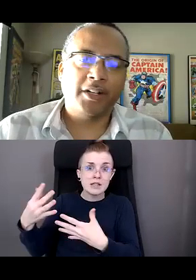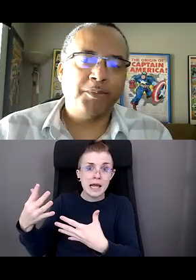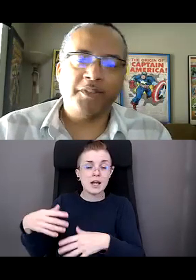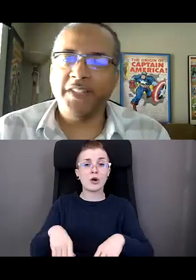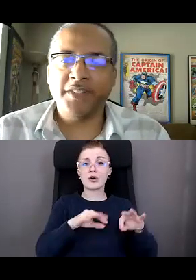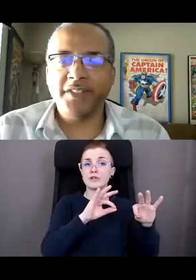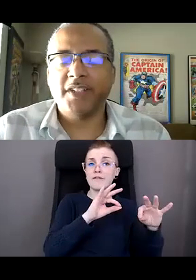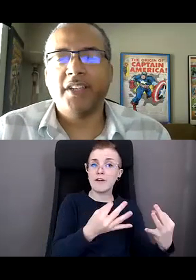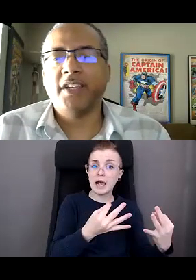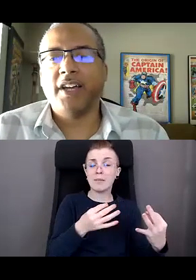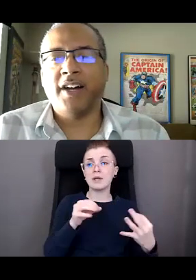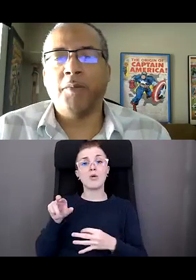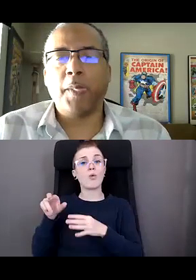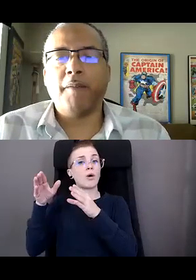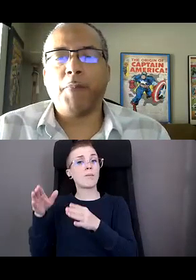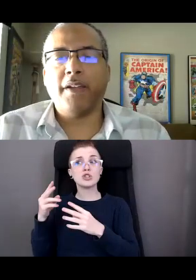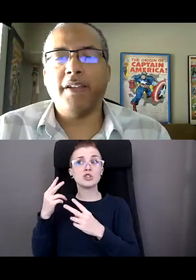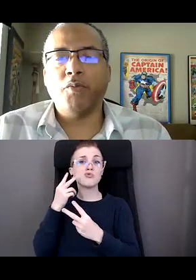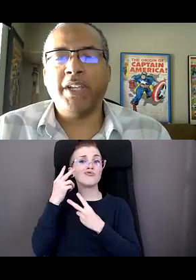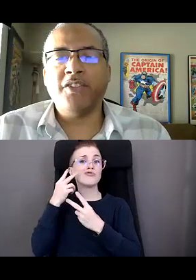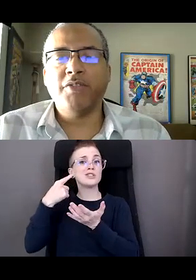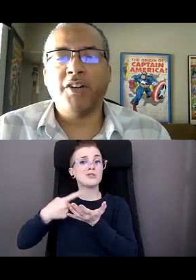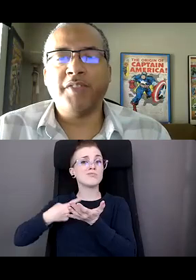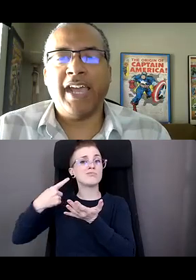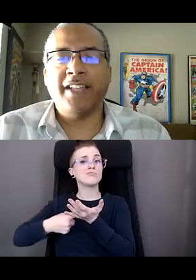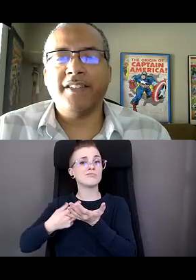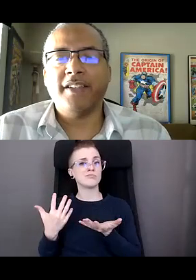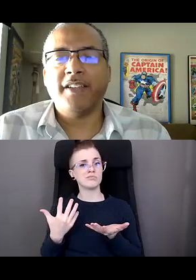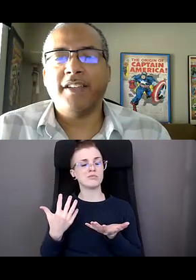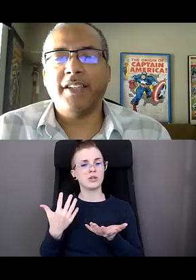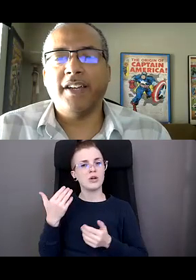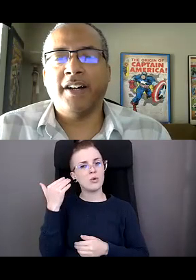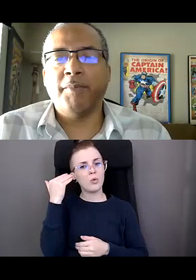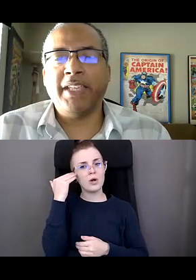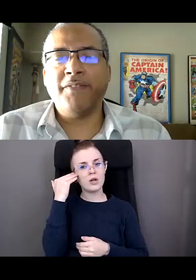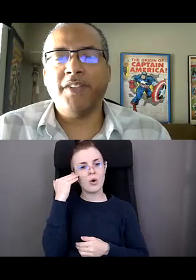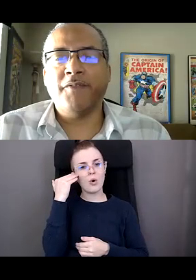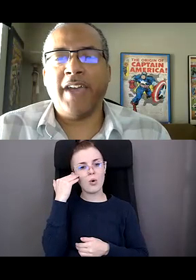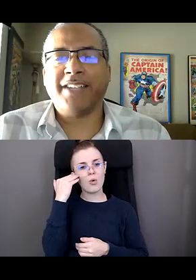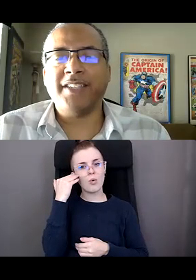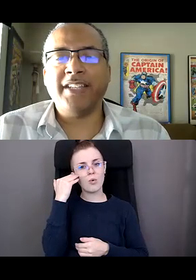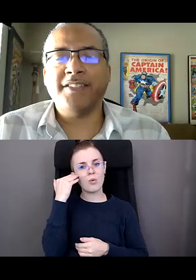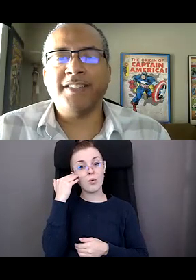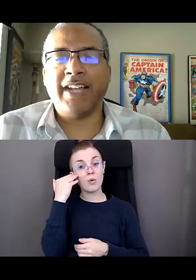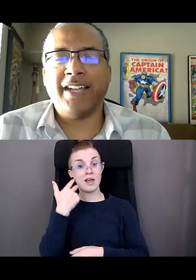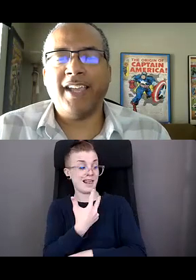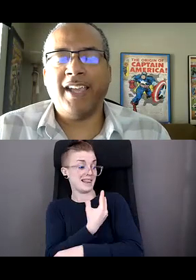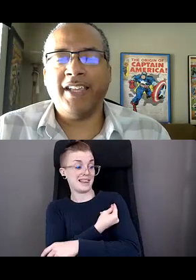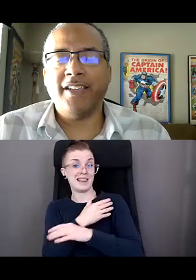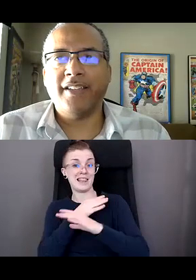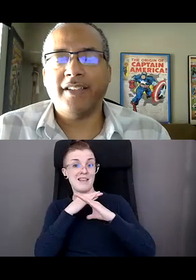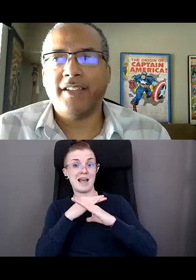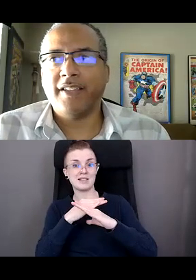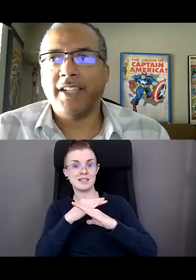who comes and visits, we do know that even the vaccine is not